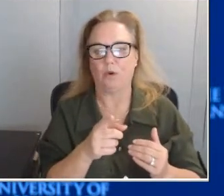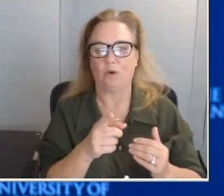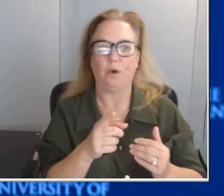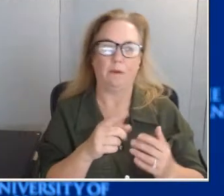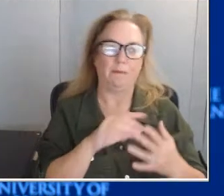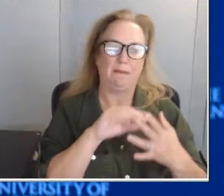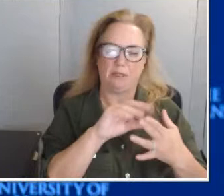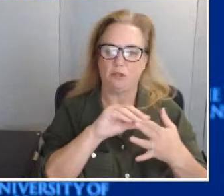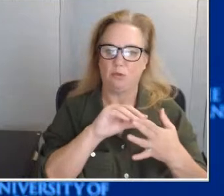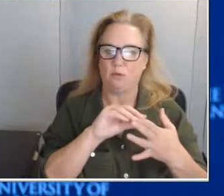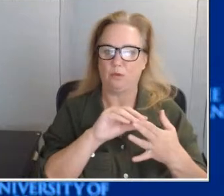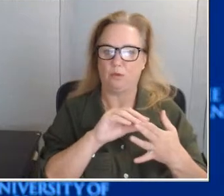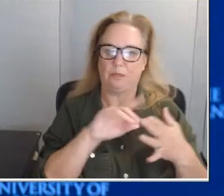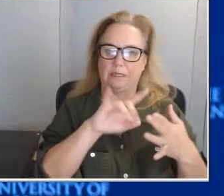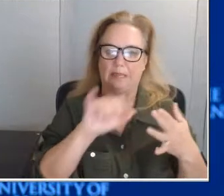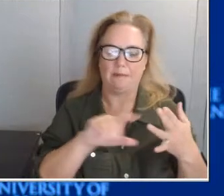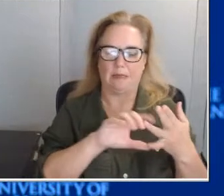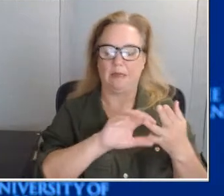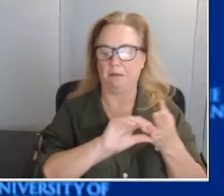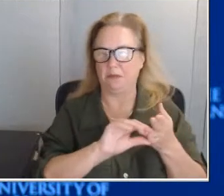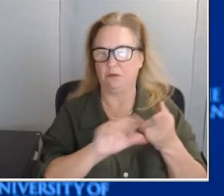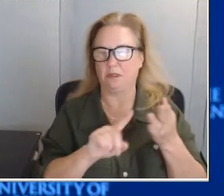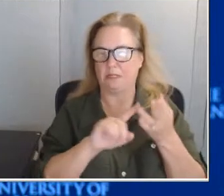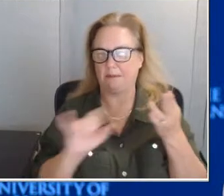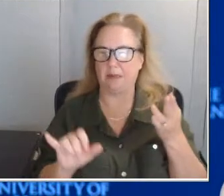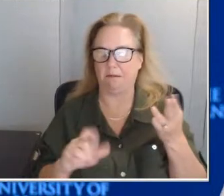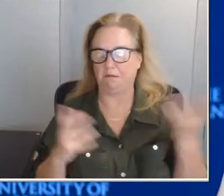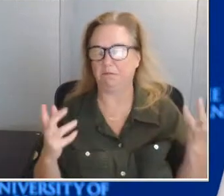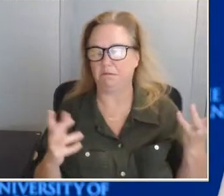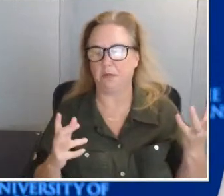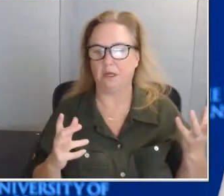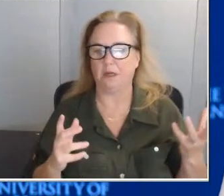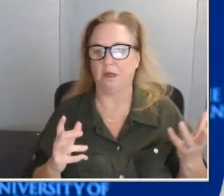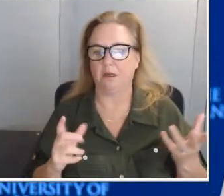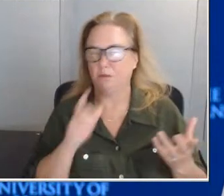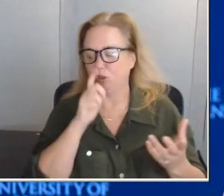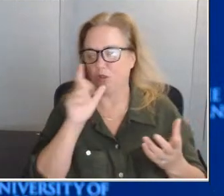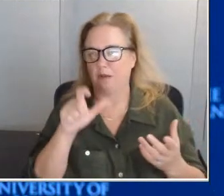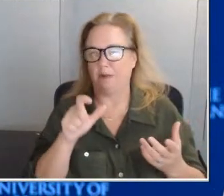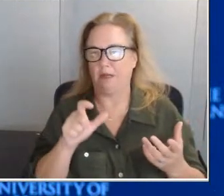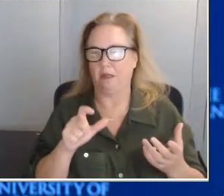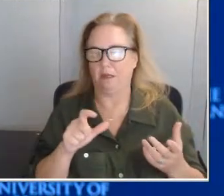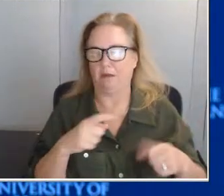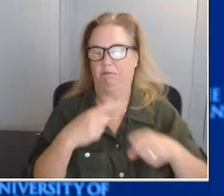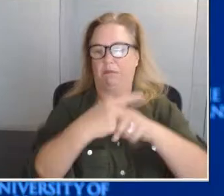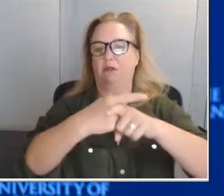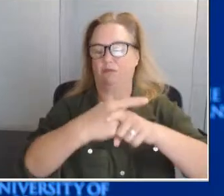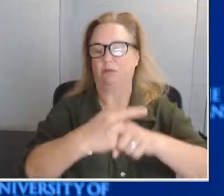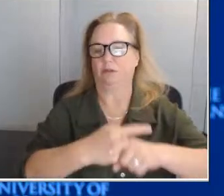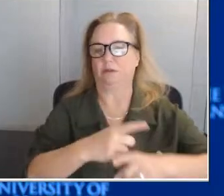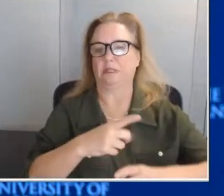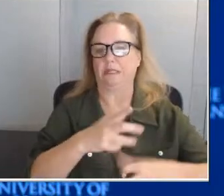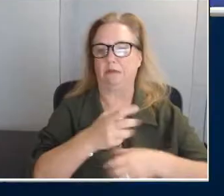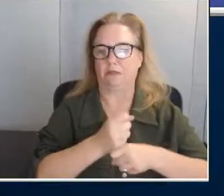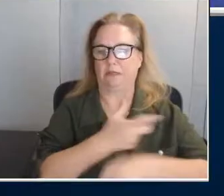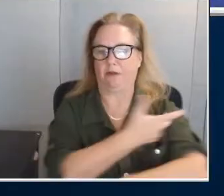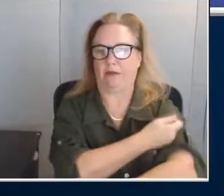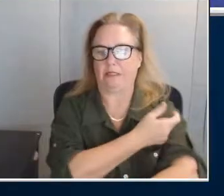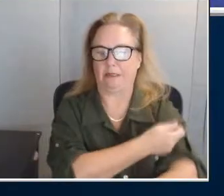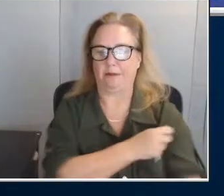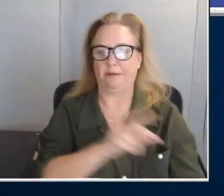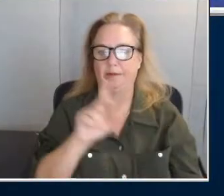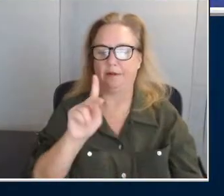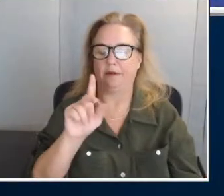the same time, that's good as well. But there otherwise should not be any contraindications to receiving those. Katie has a